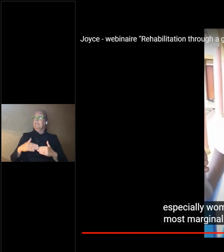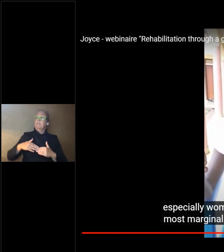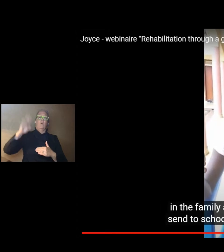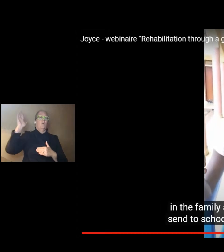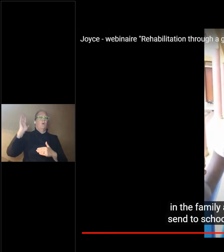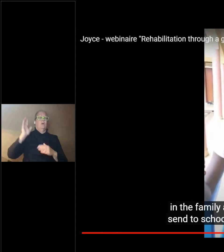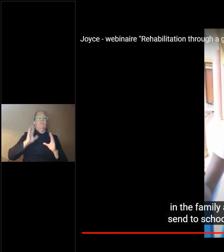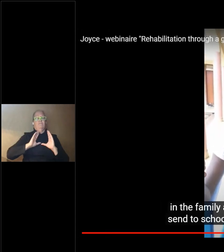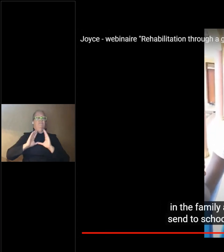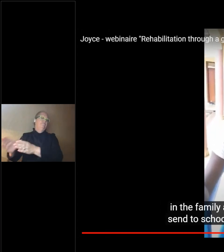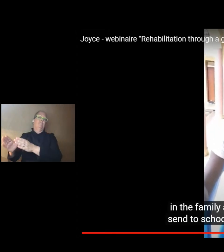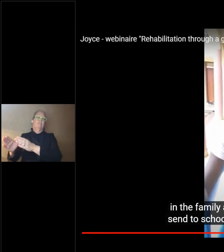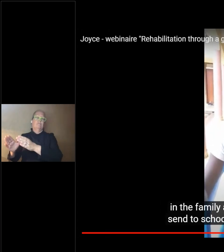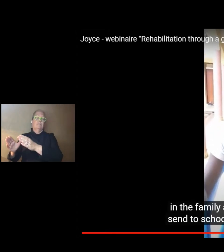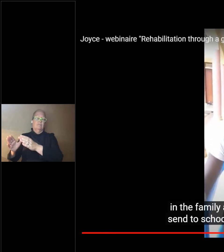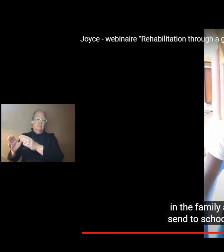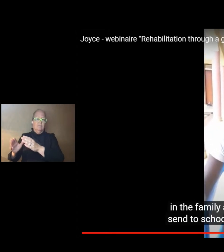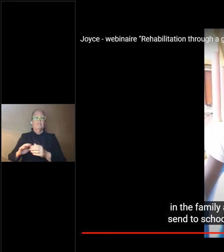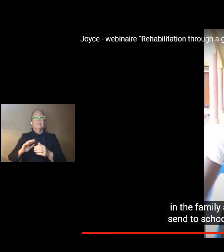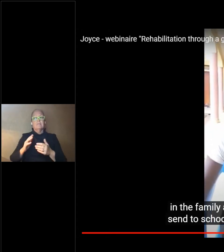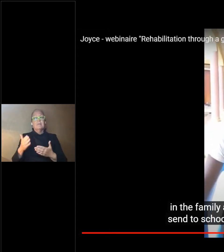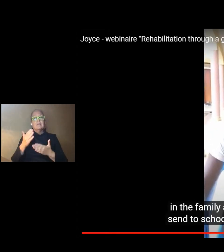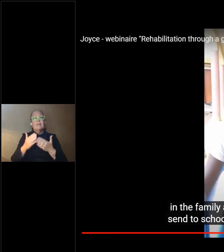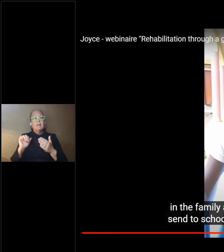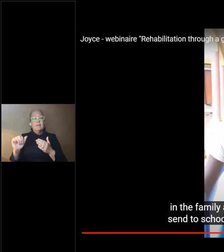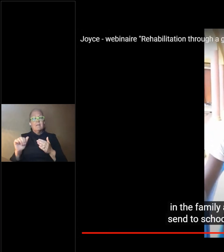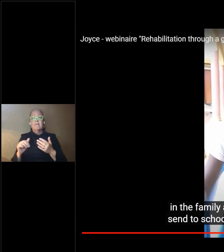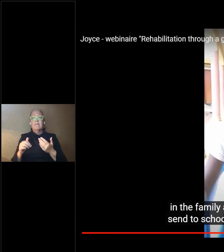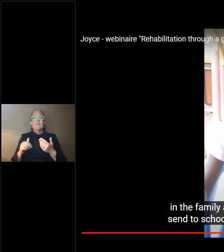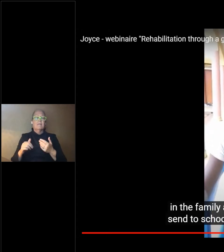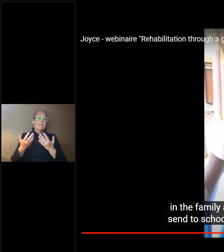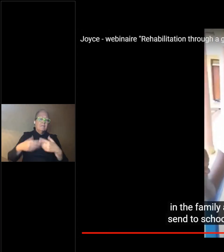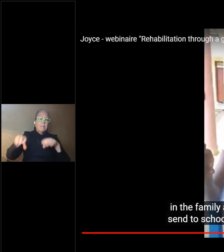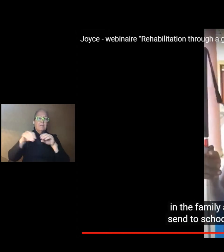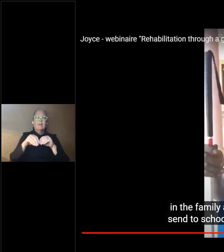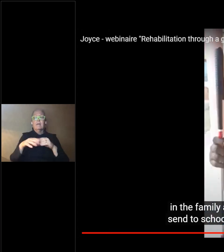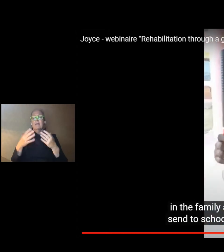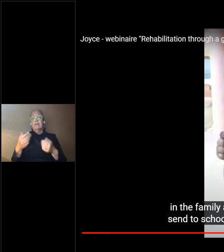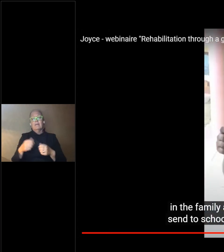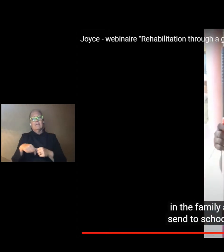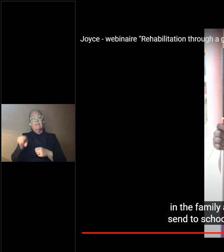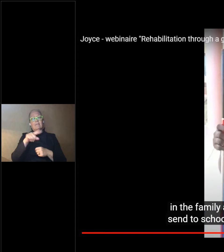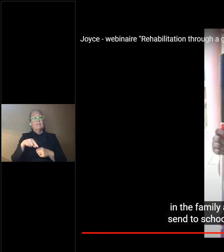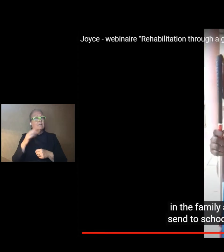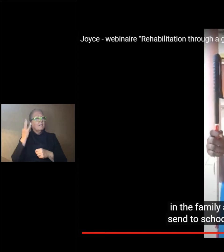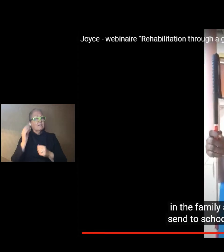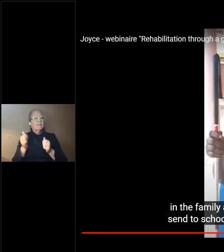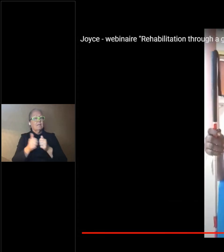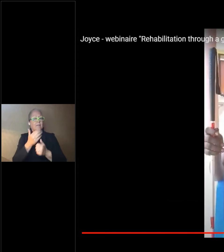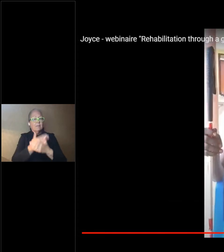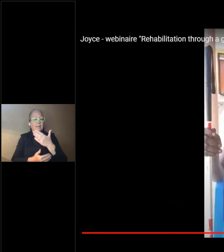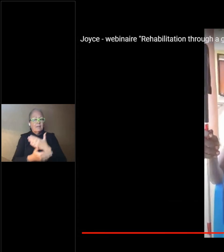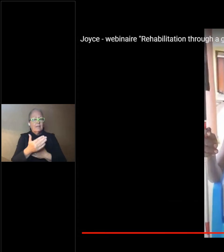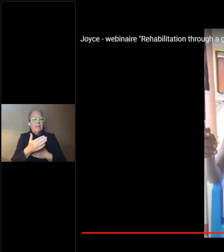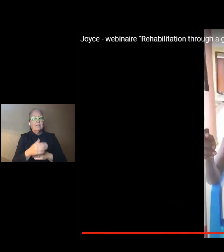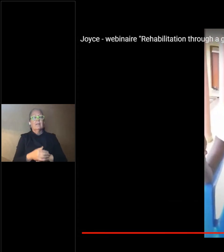find that in the family, a girl with disabilities will not send to school. They will not take care of that